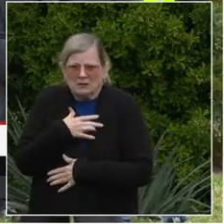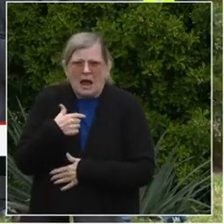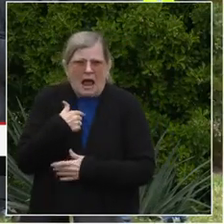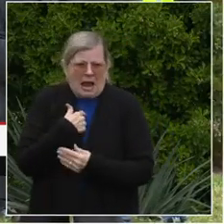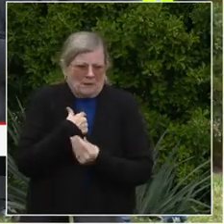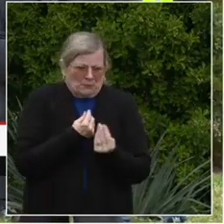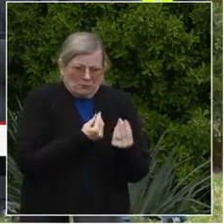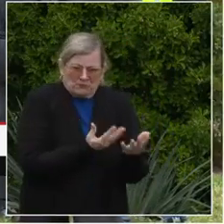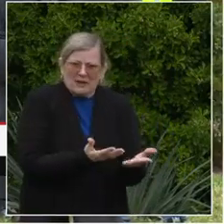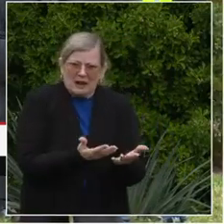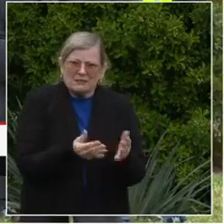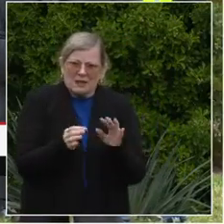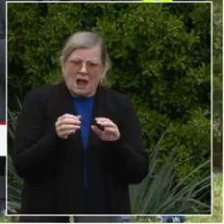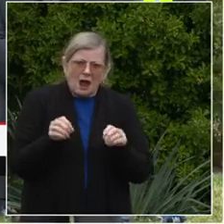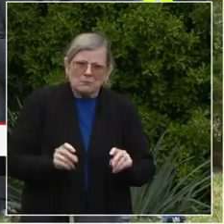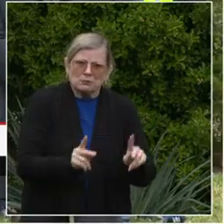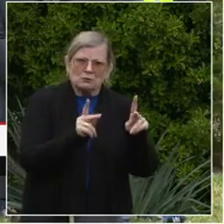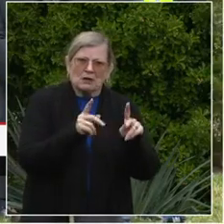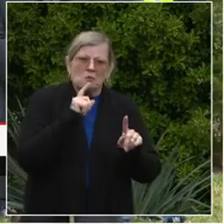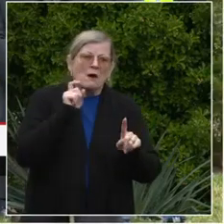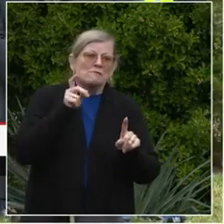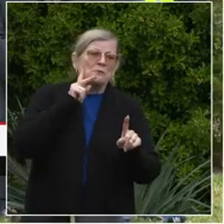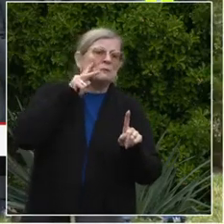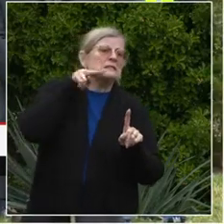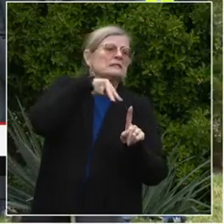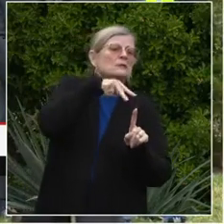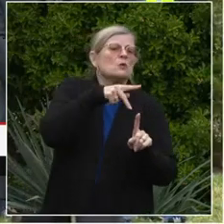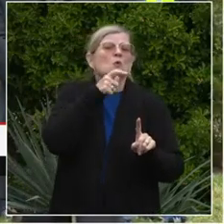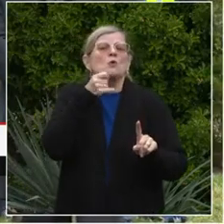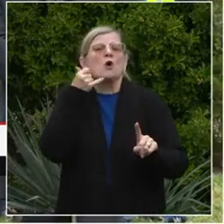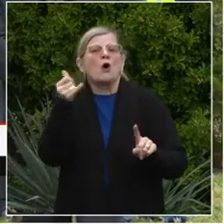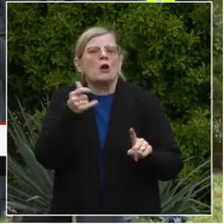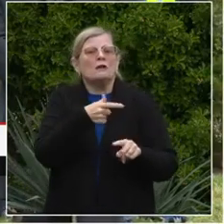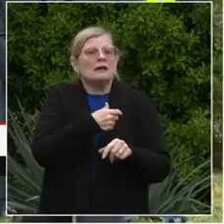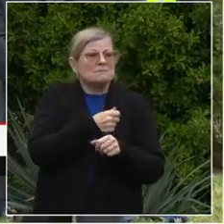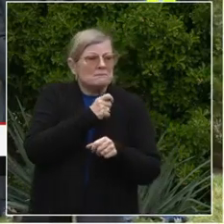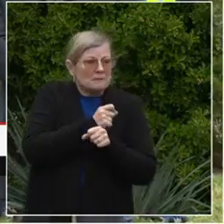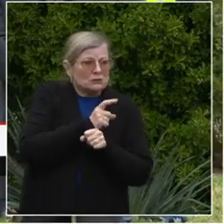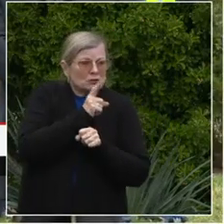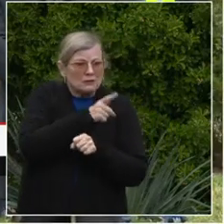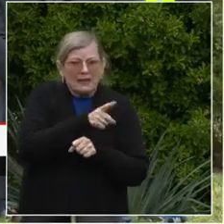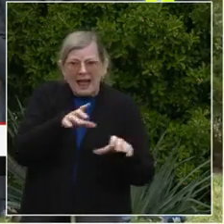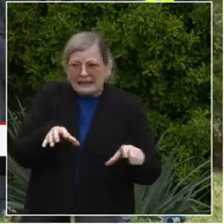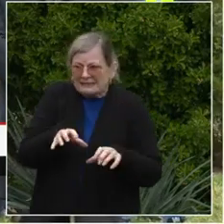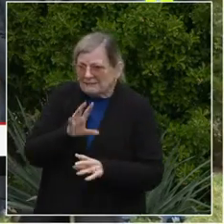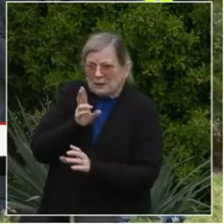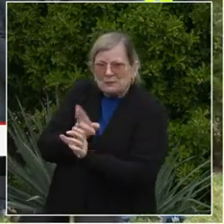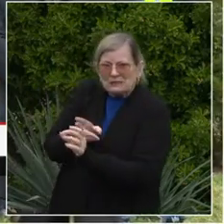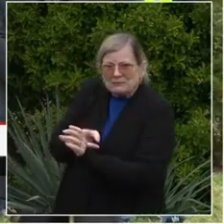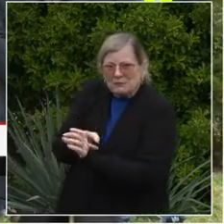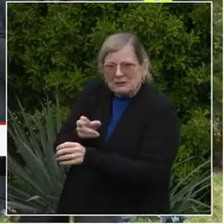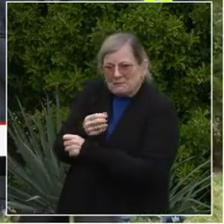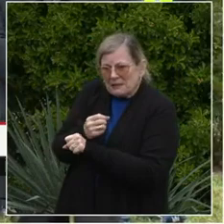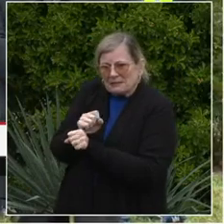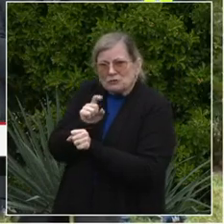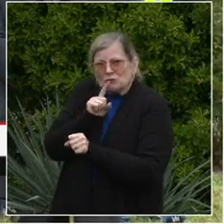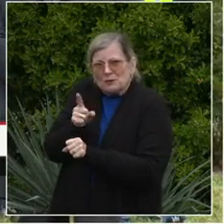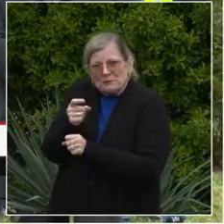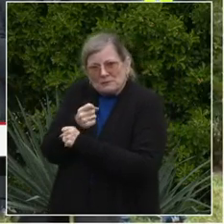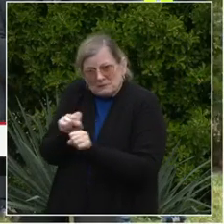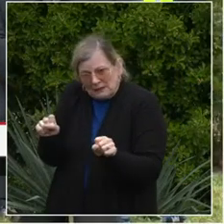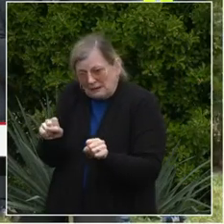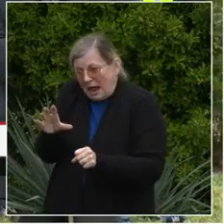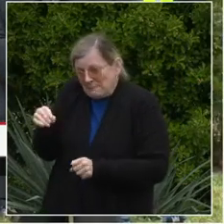this does not have to be a spectator sport. People can actively participate in making communities safe and be paid for doing